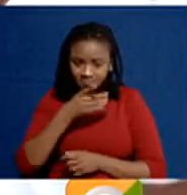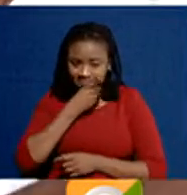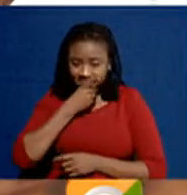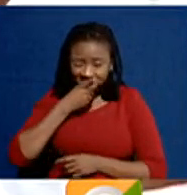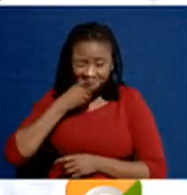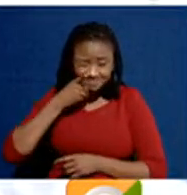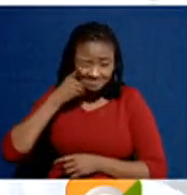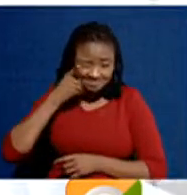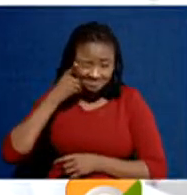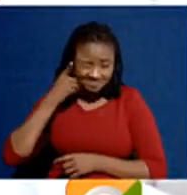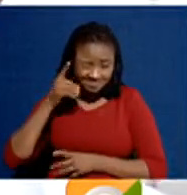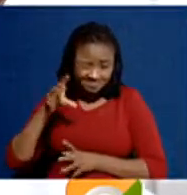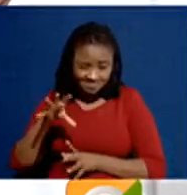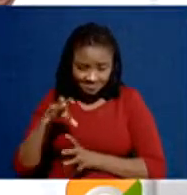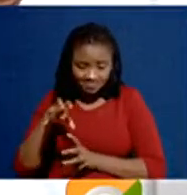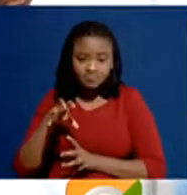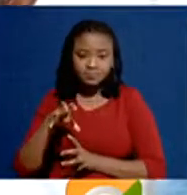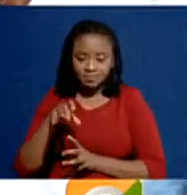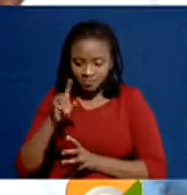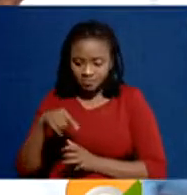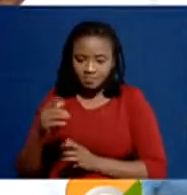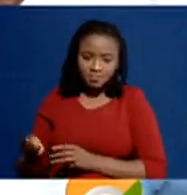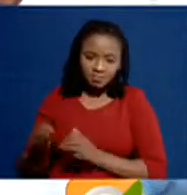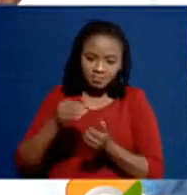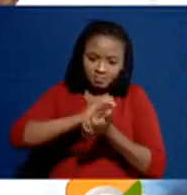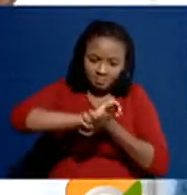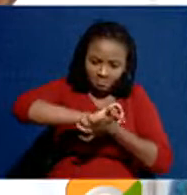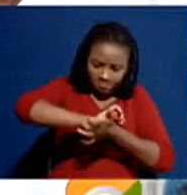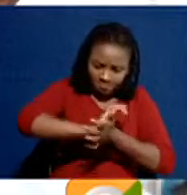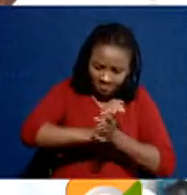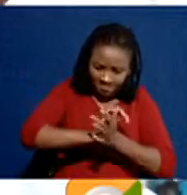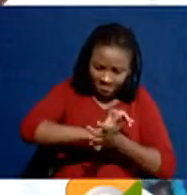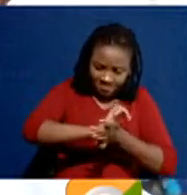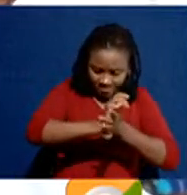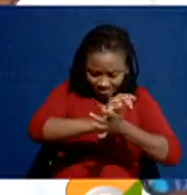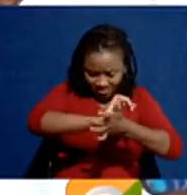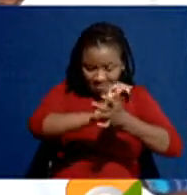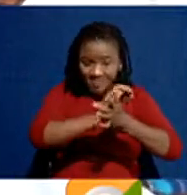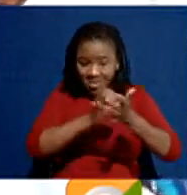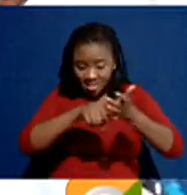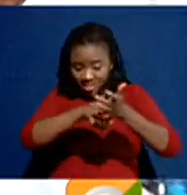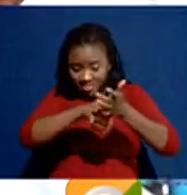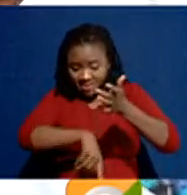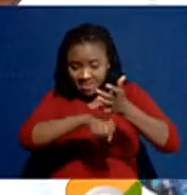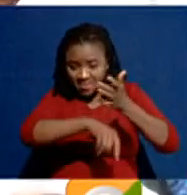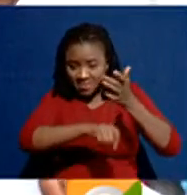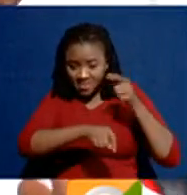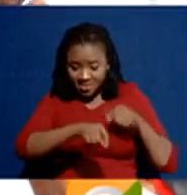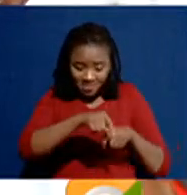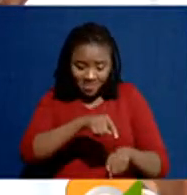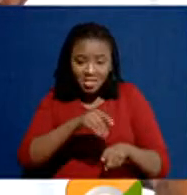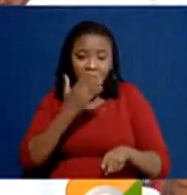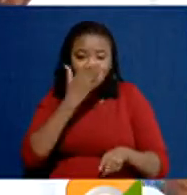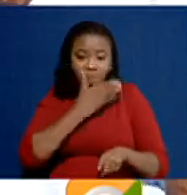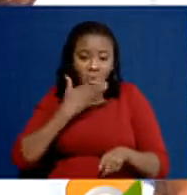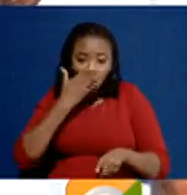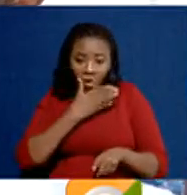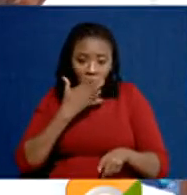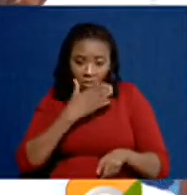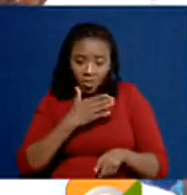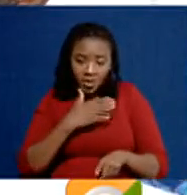we defat the insect through an oil press machine. And that oil press machine will separate the